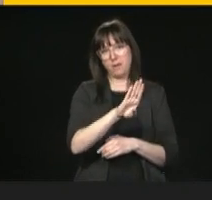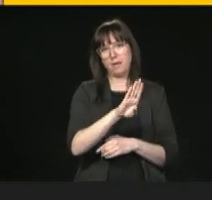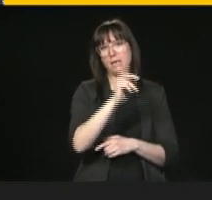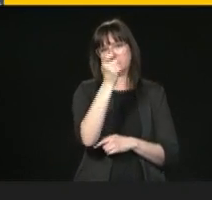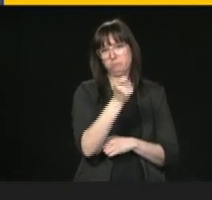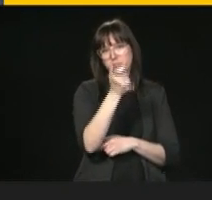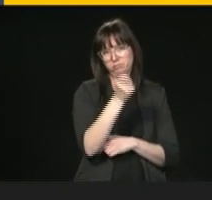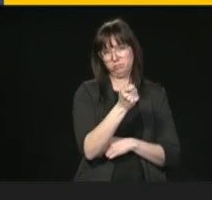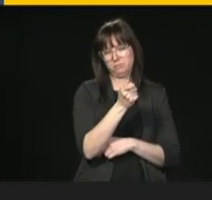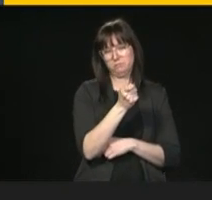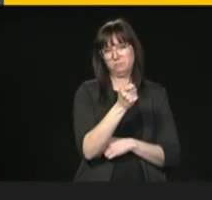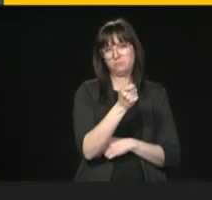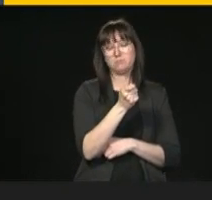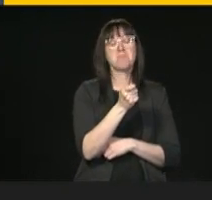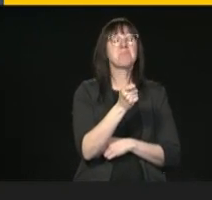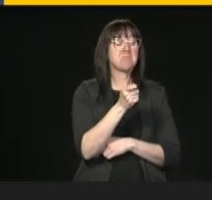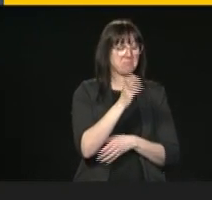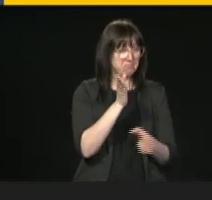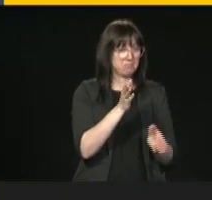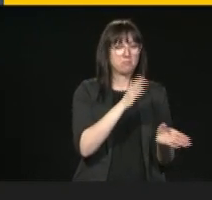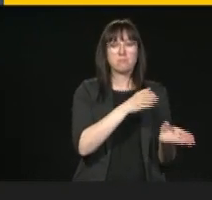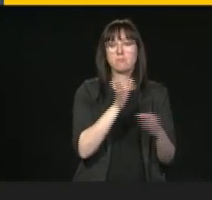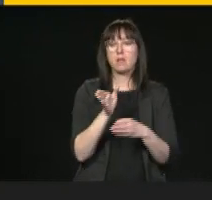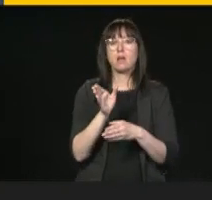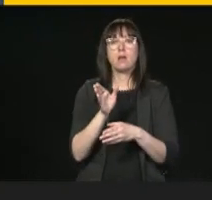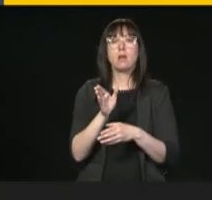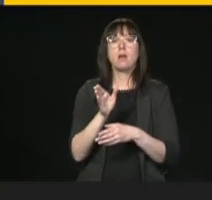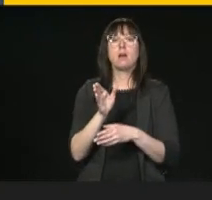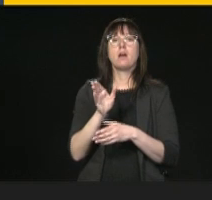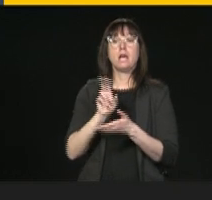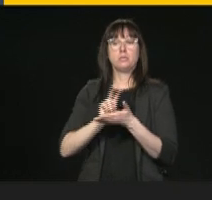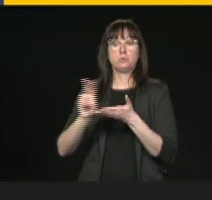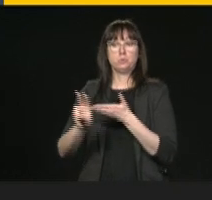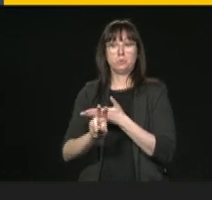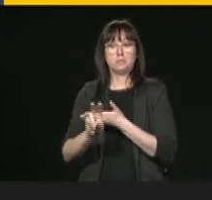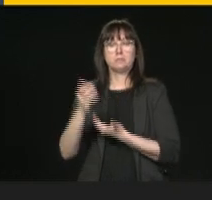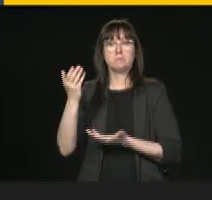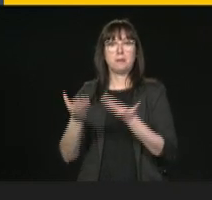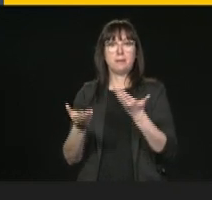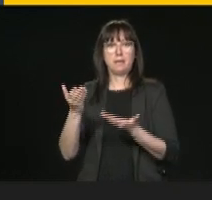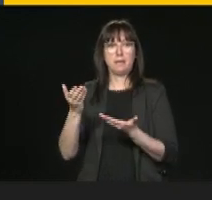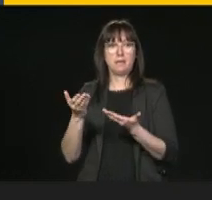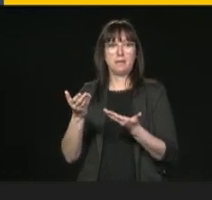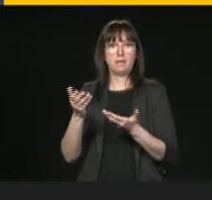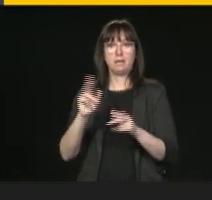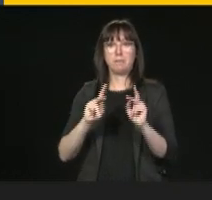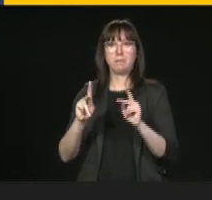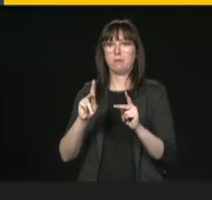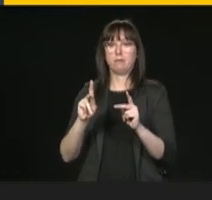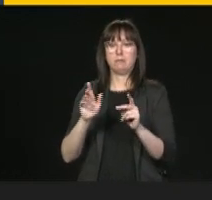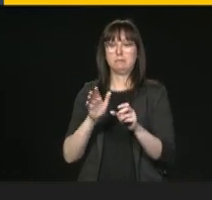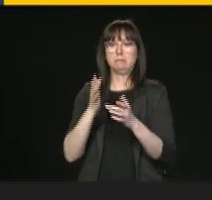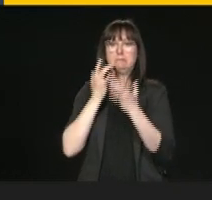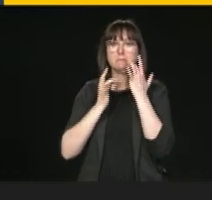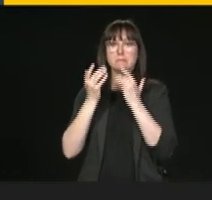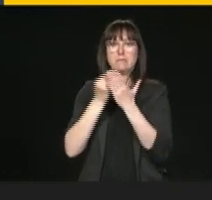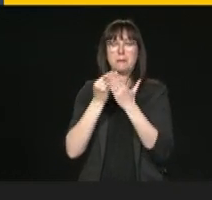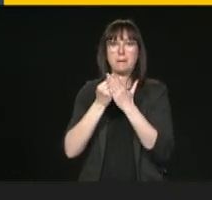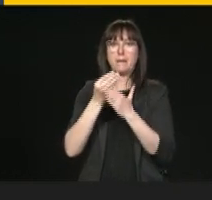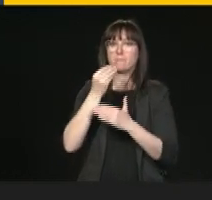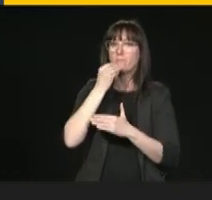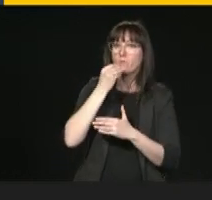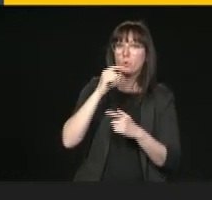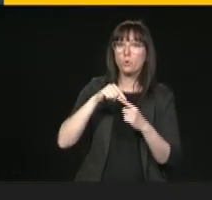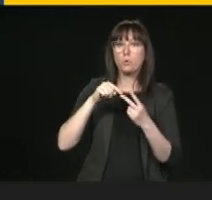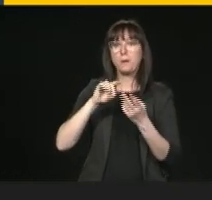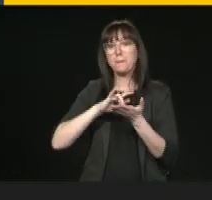we will find ourselves in a situation in which people don't have enough money for food and medicine and so forth. So I